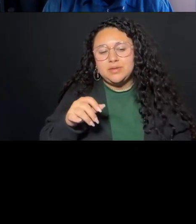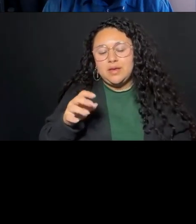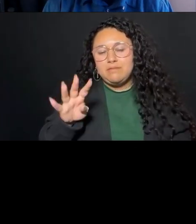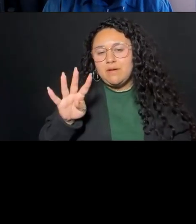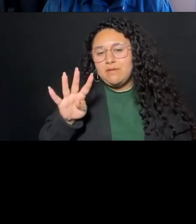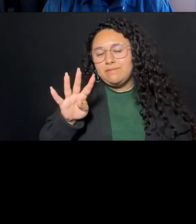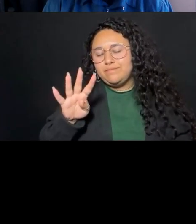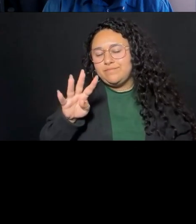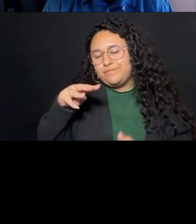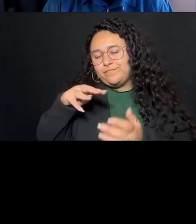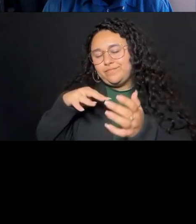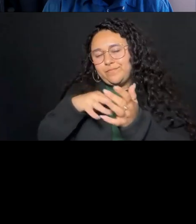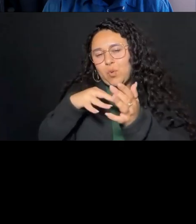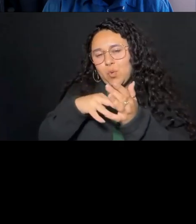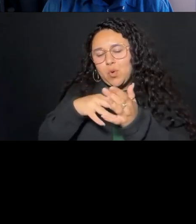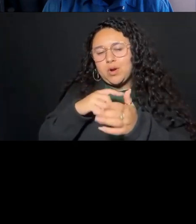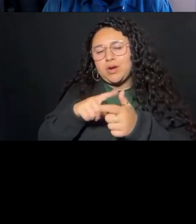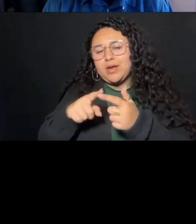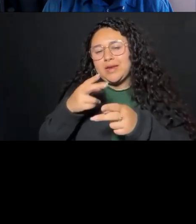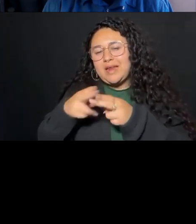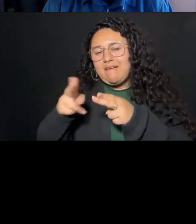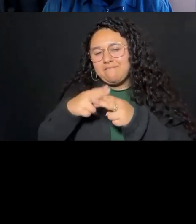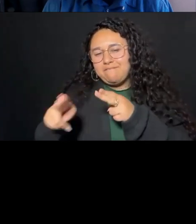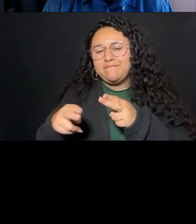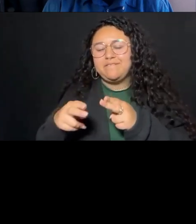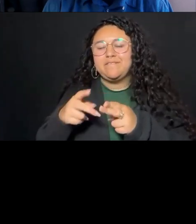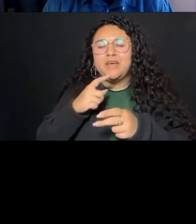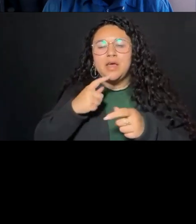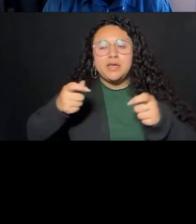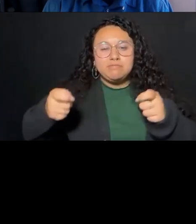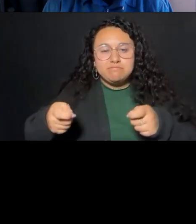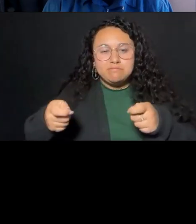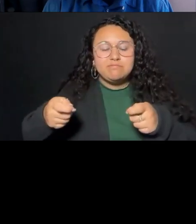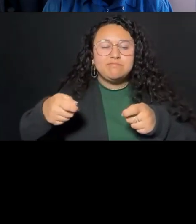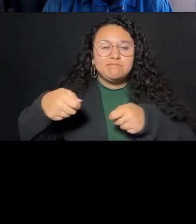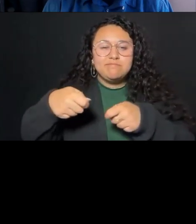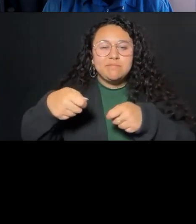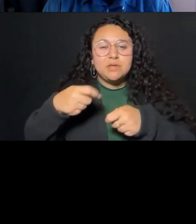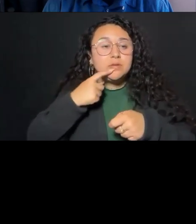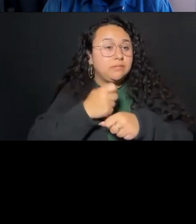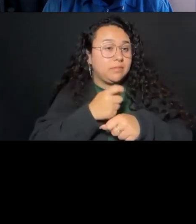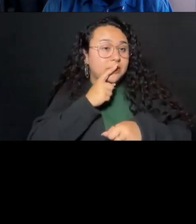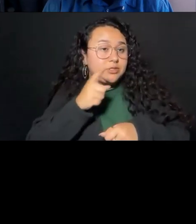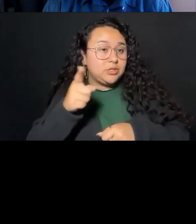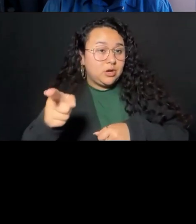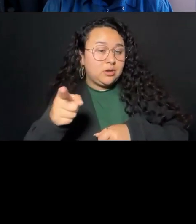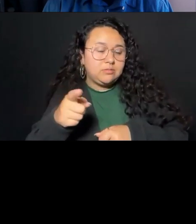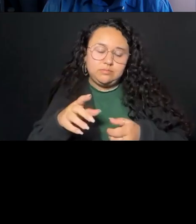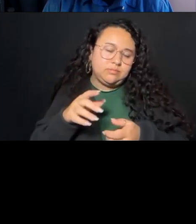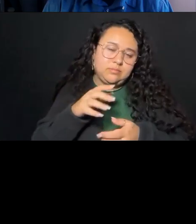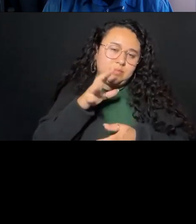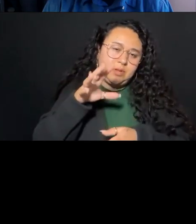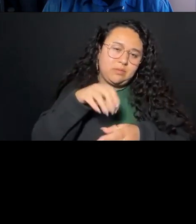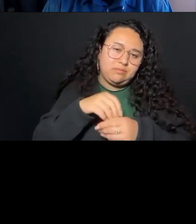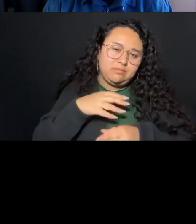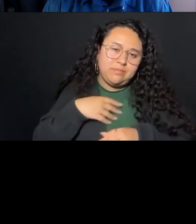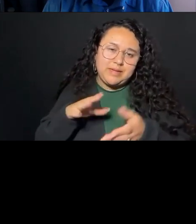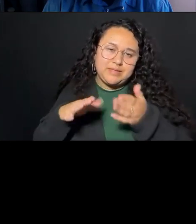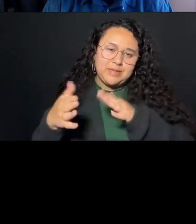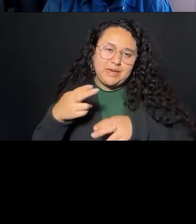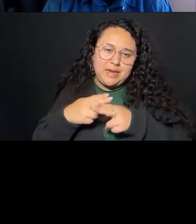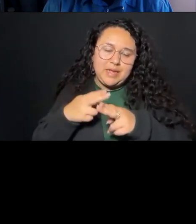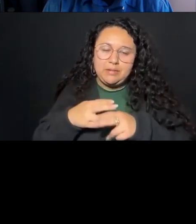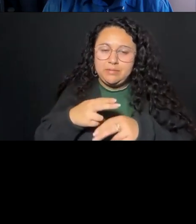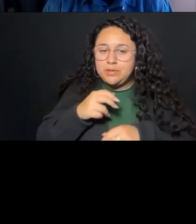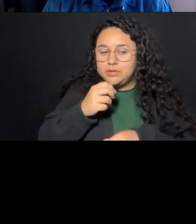knife or whatever, and he was like, "Oh, make sure that name doesn't like take the butter knife, or else like she'll